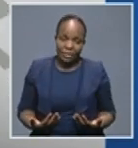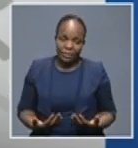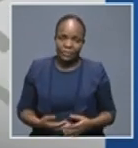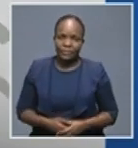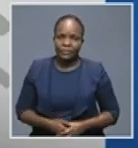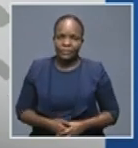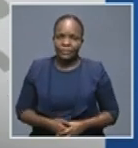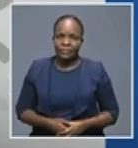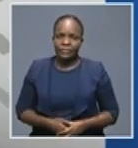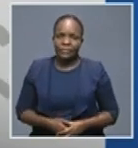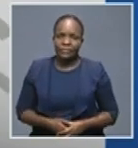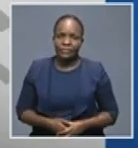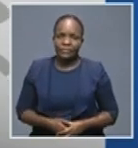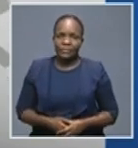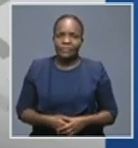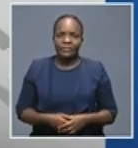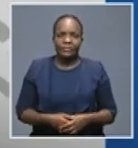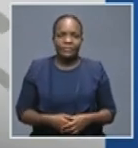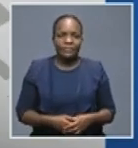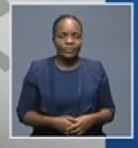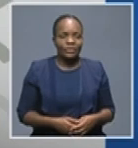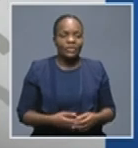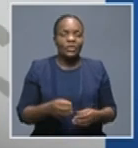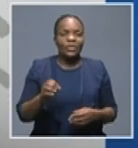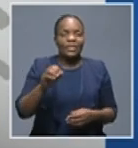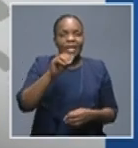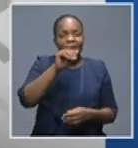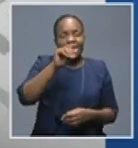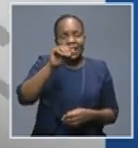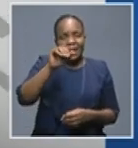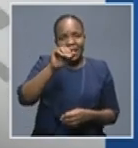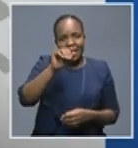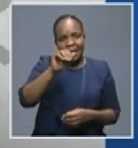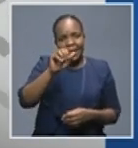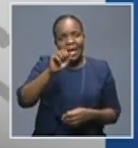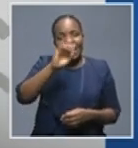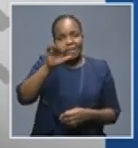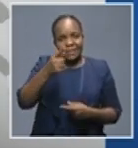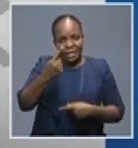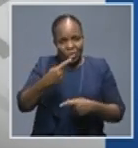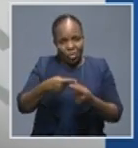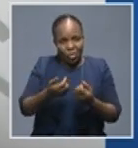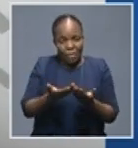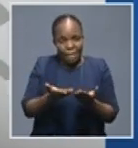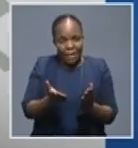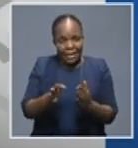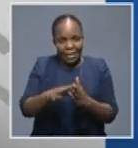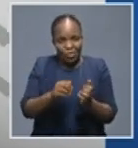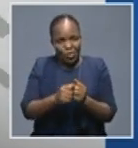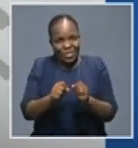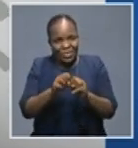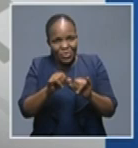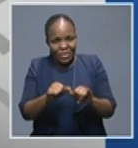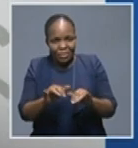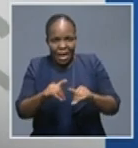as the African Continental Free Trade Secretariat, to come up with a mechanism where perhaps they'll devise a